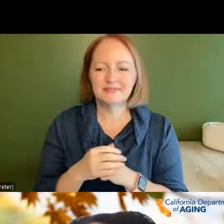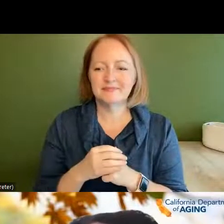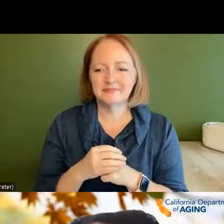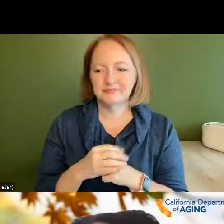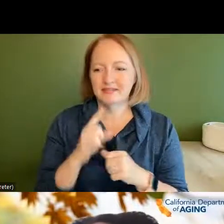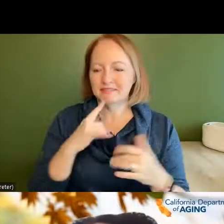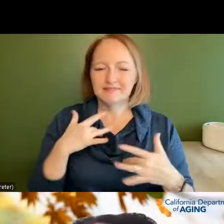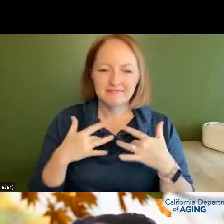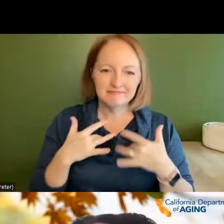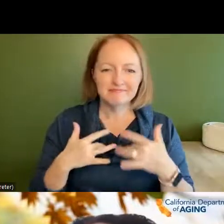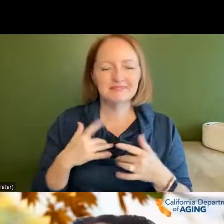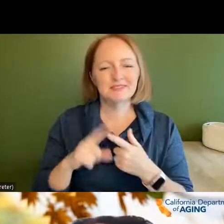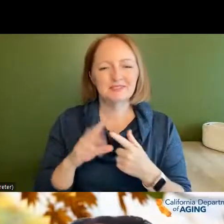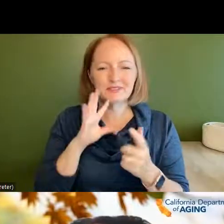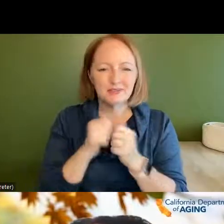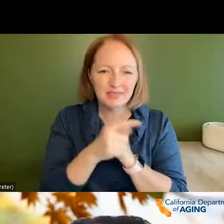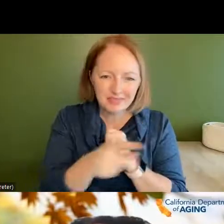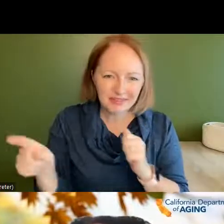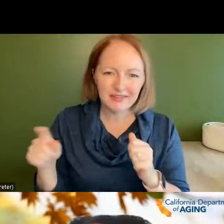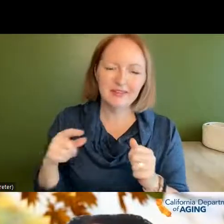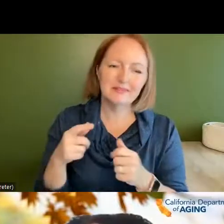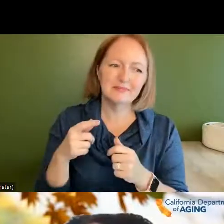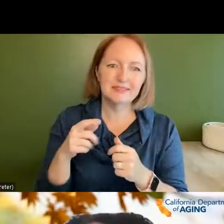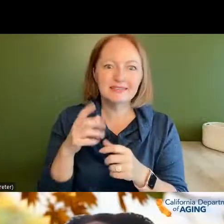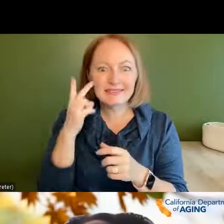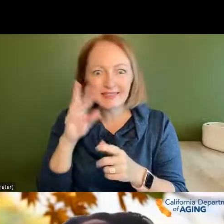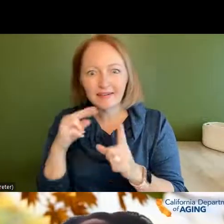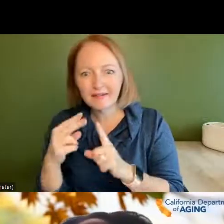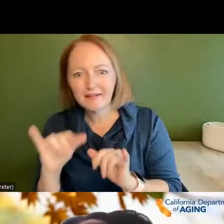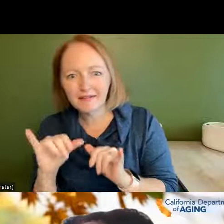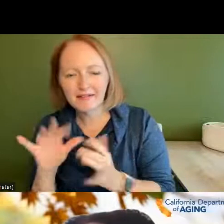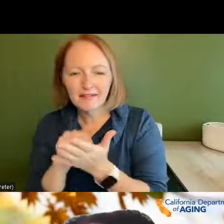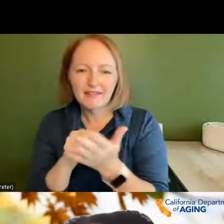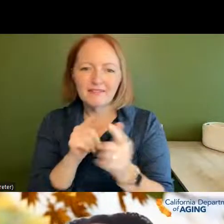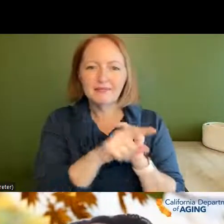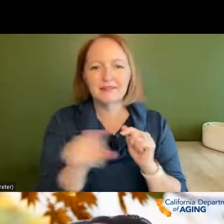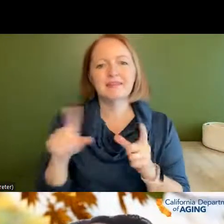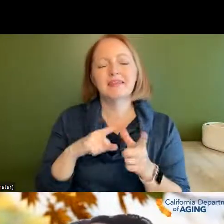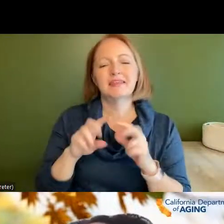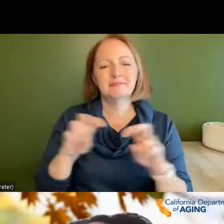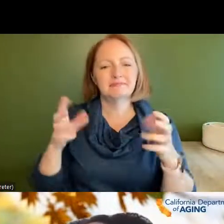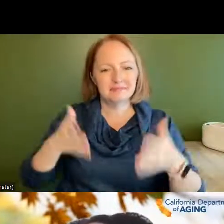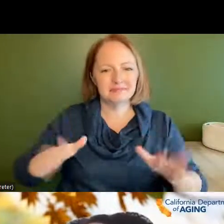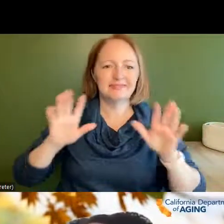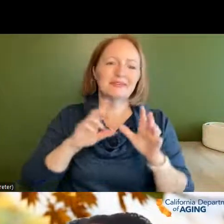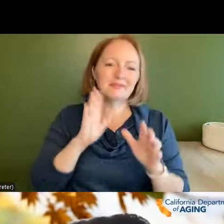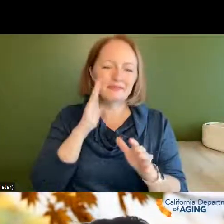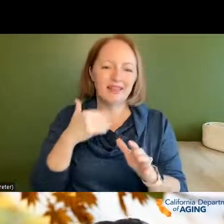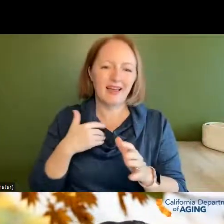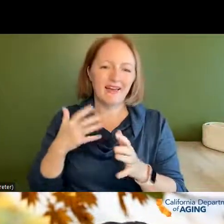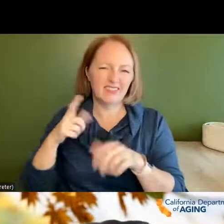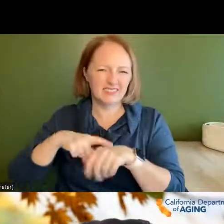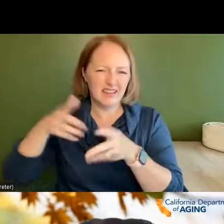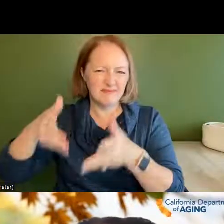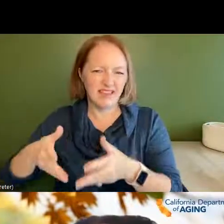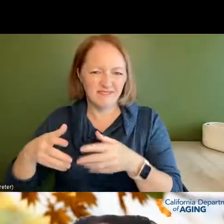really excited to talk to them and get their perspective. And then after our panel discussion, we will have some time